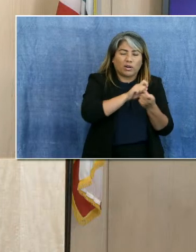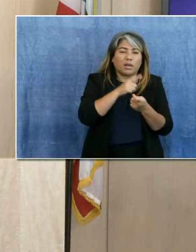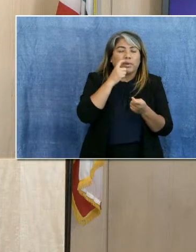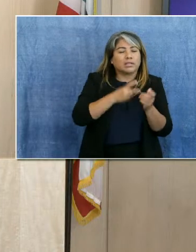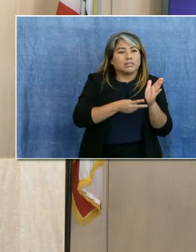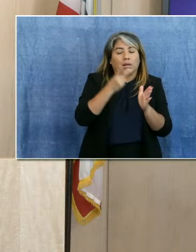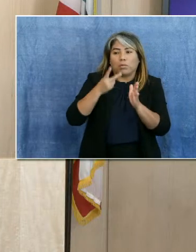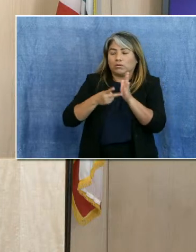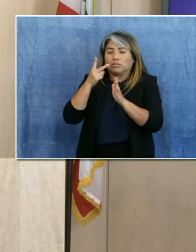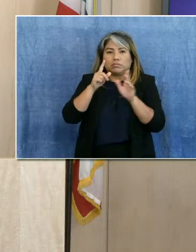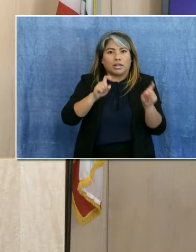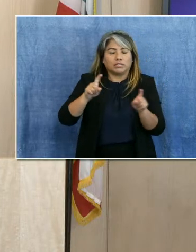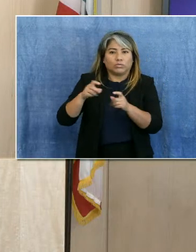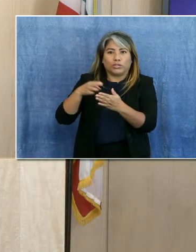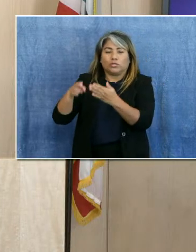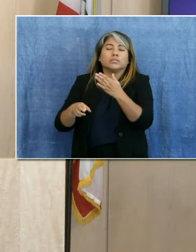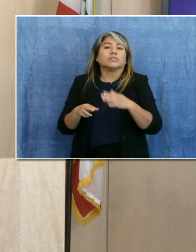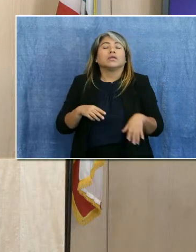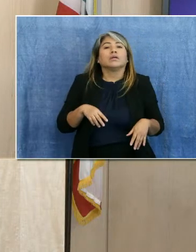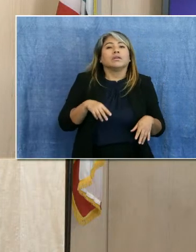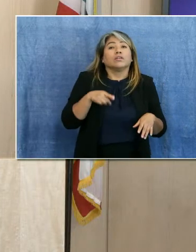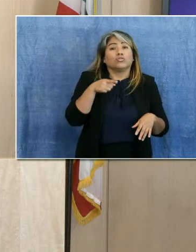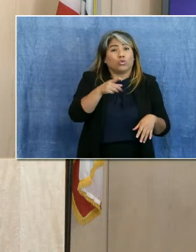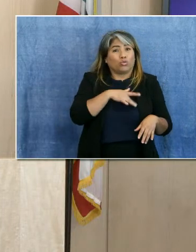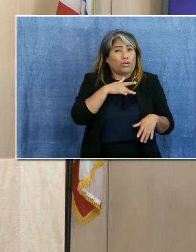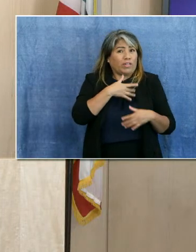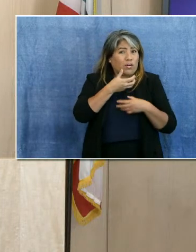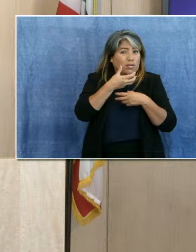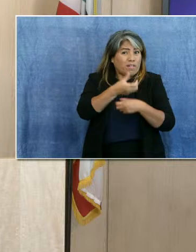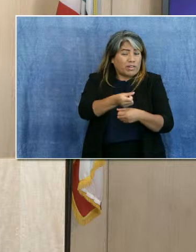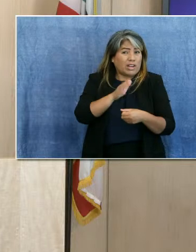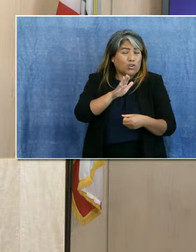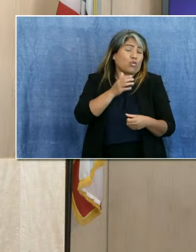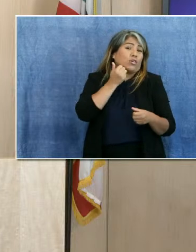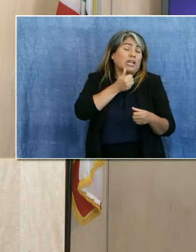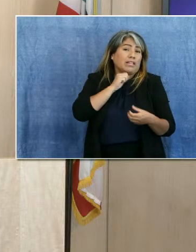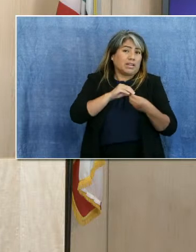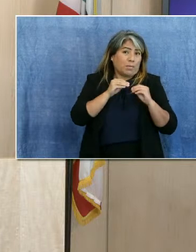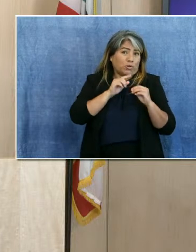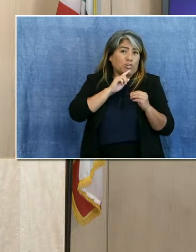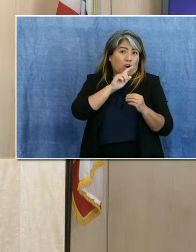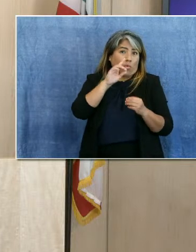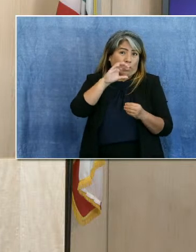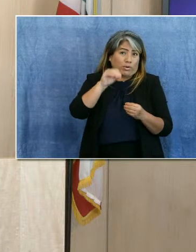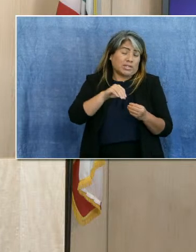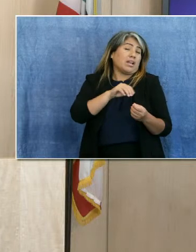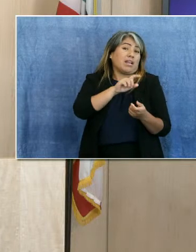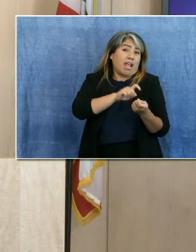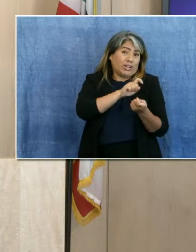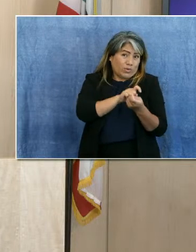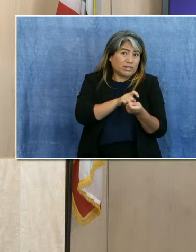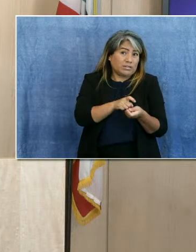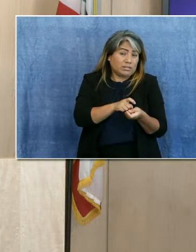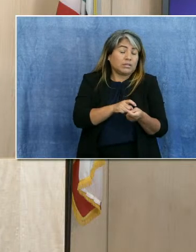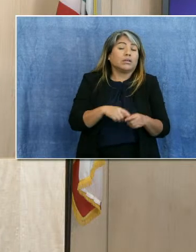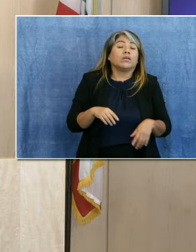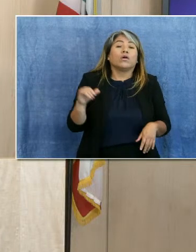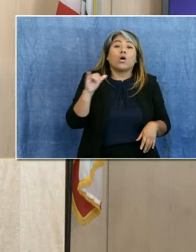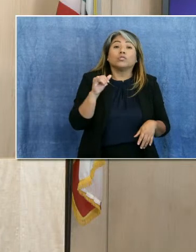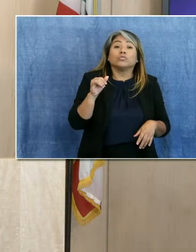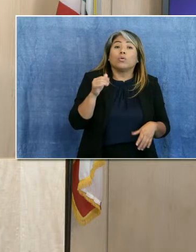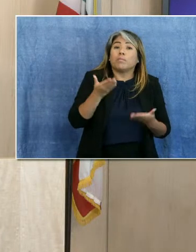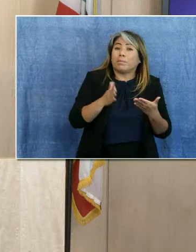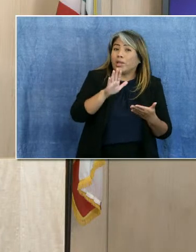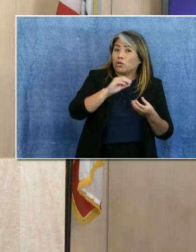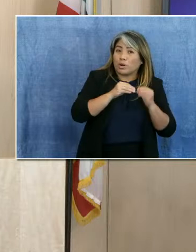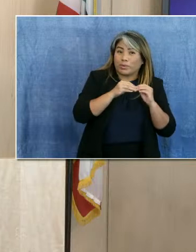testing results. How confident are you that the daily numbers you're reporting are 100% accurate? Is there a possibility they